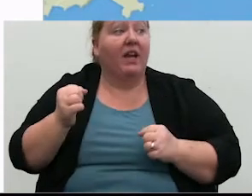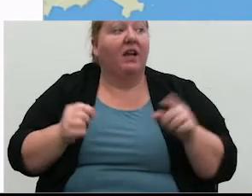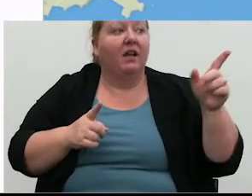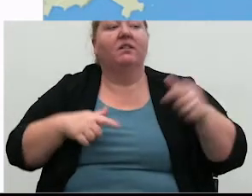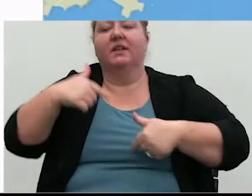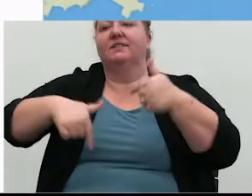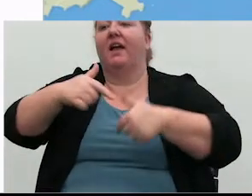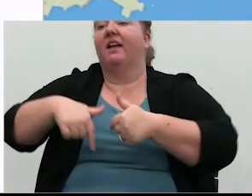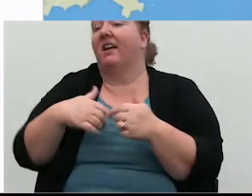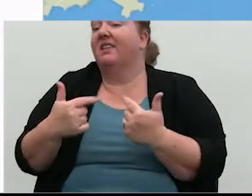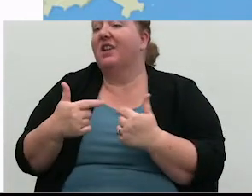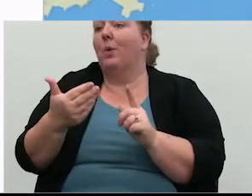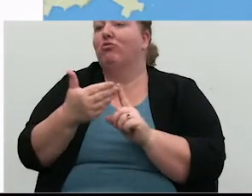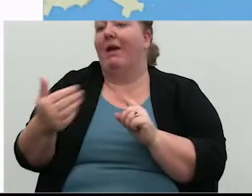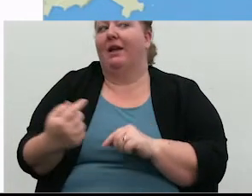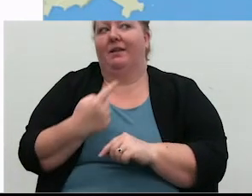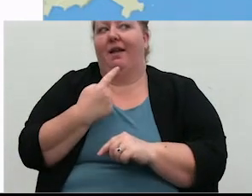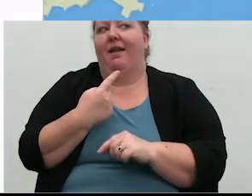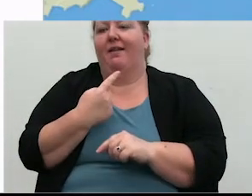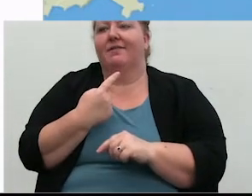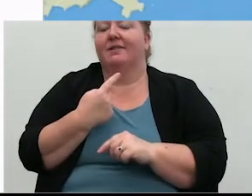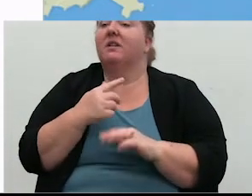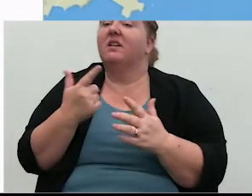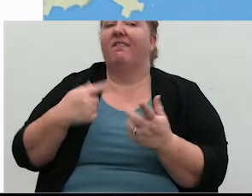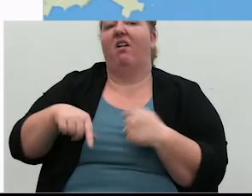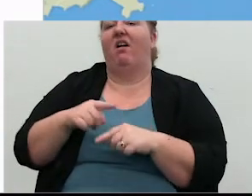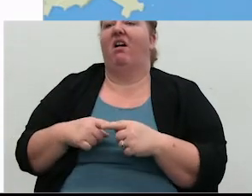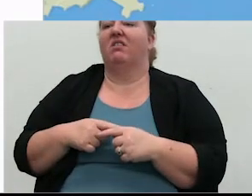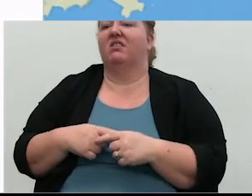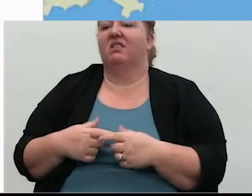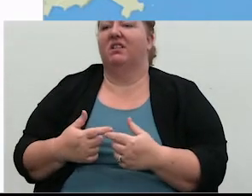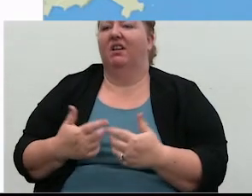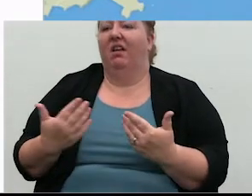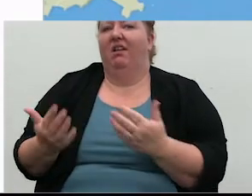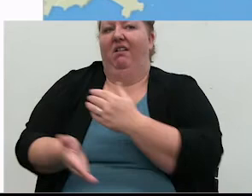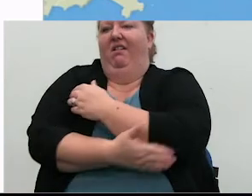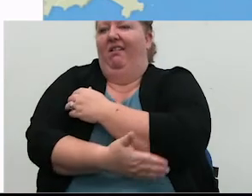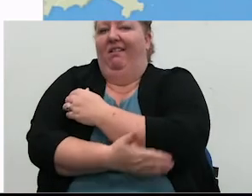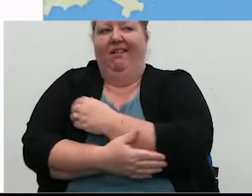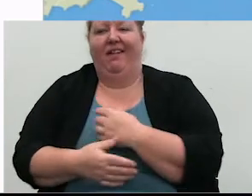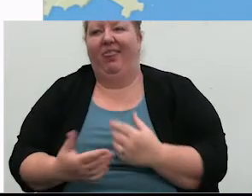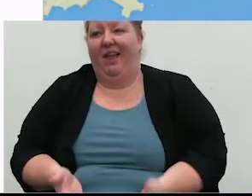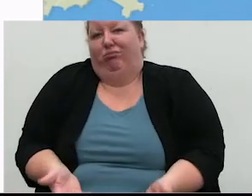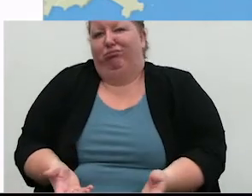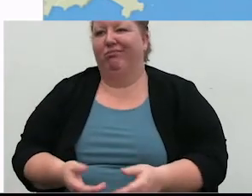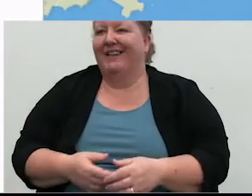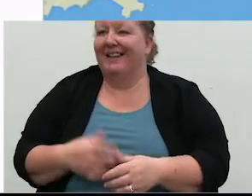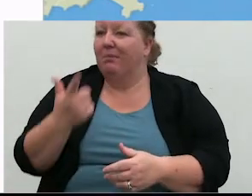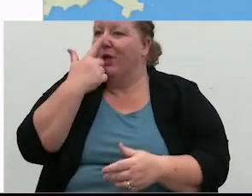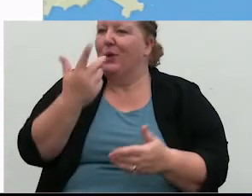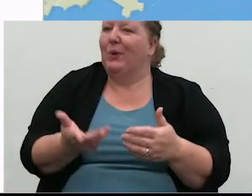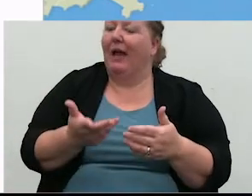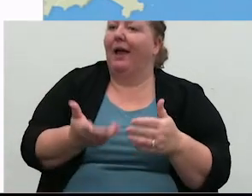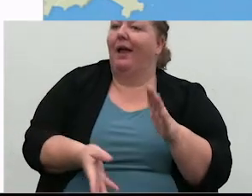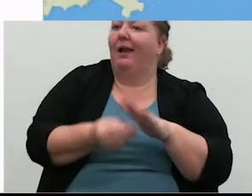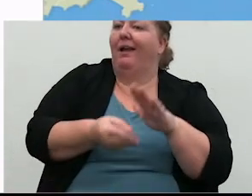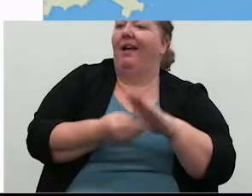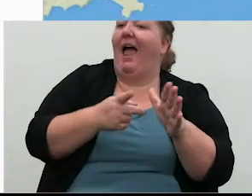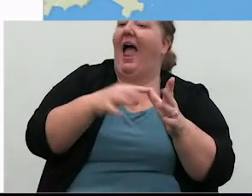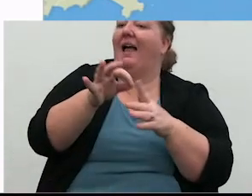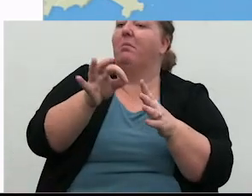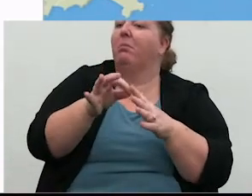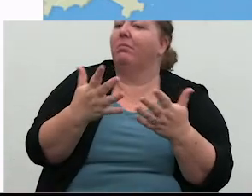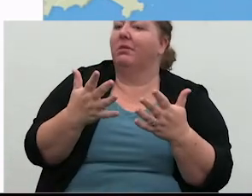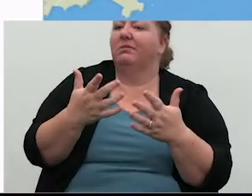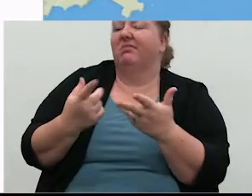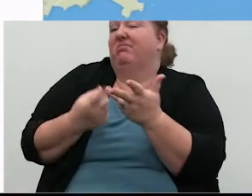Yeah, so you probably recognise this kind of thing. For the rest of us, slobs, you say it's an app you can put on your phone or any other